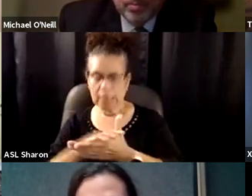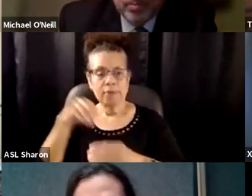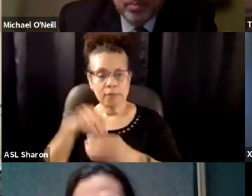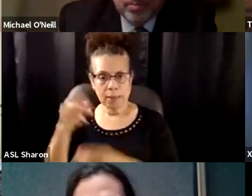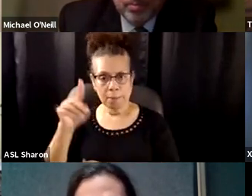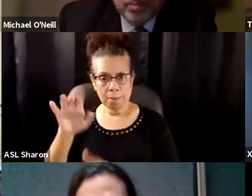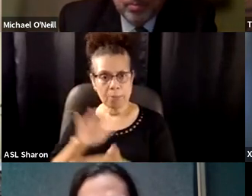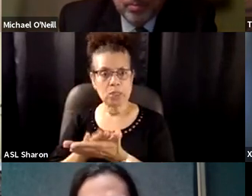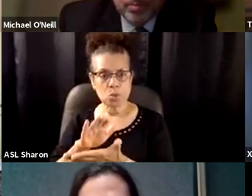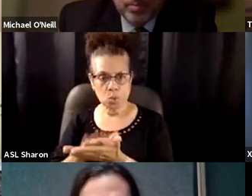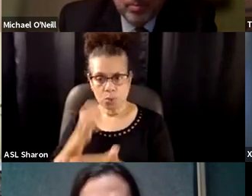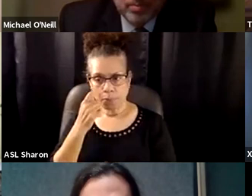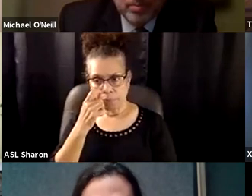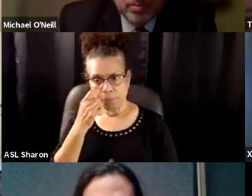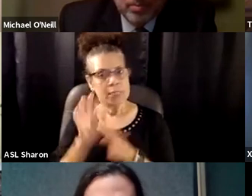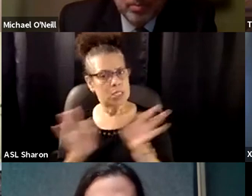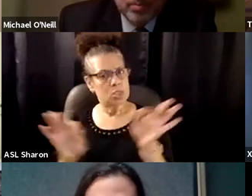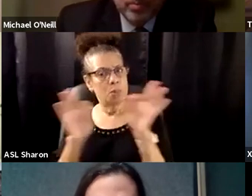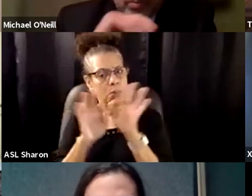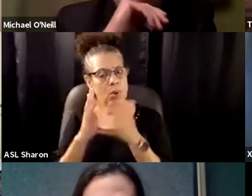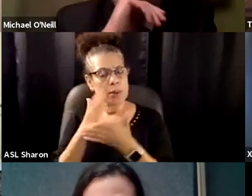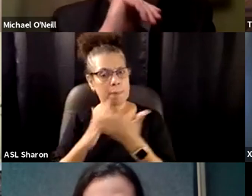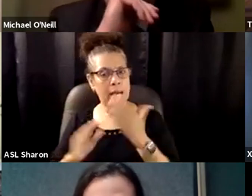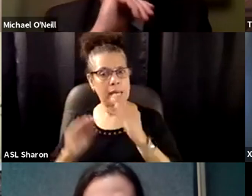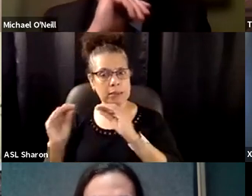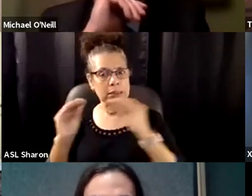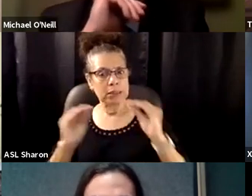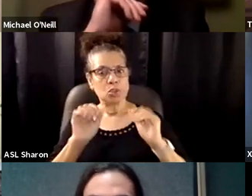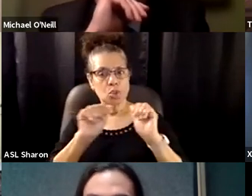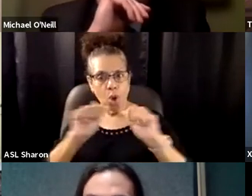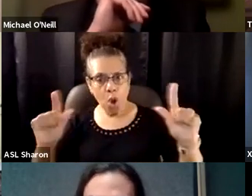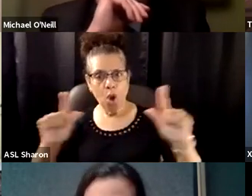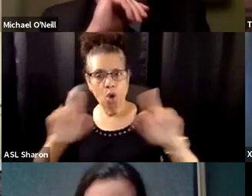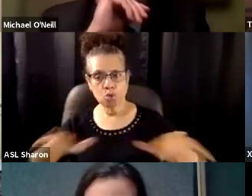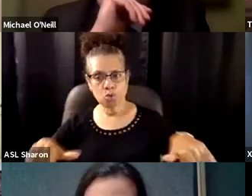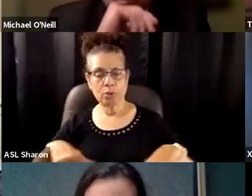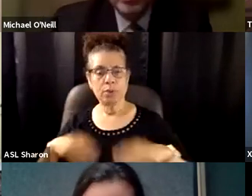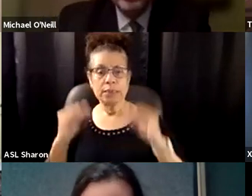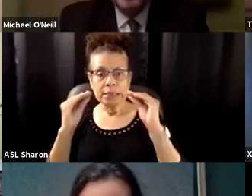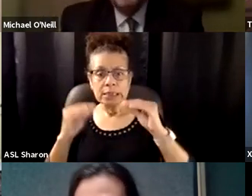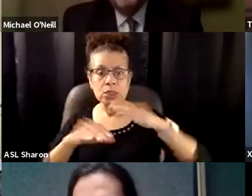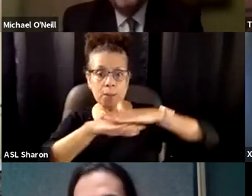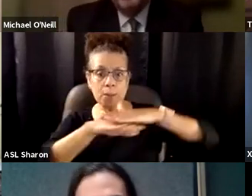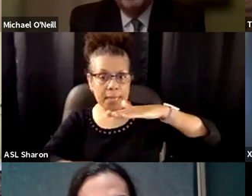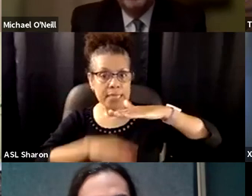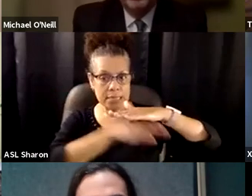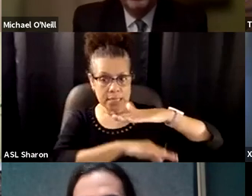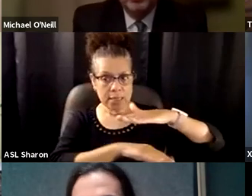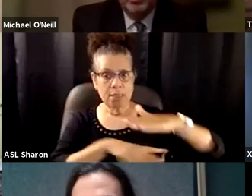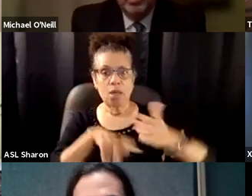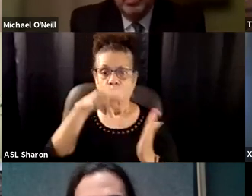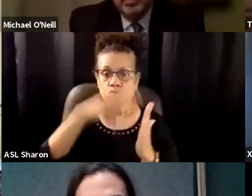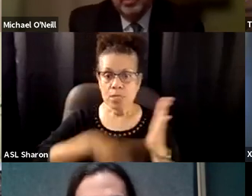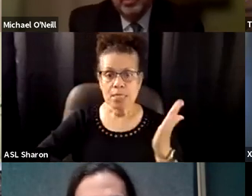think it is an integral part in the education of all children to teach them not only the basics of the learning writing